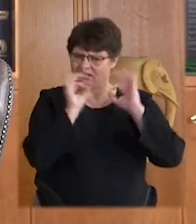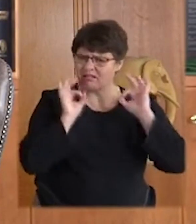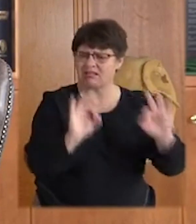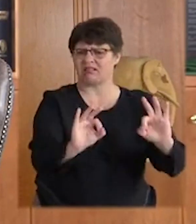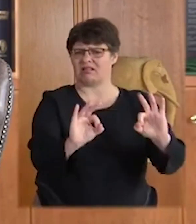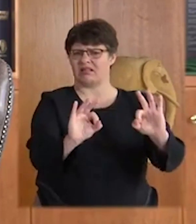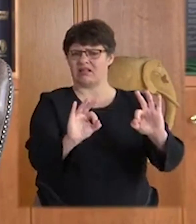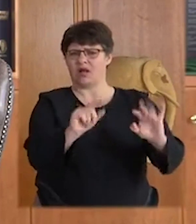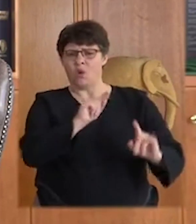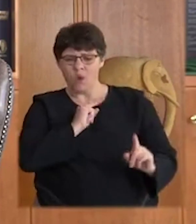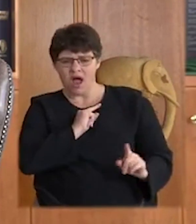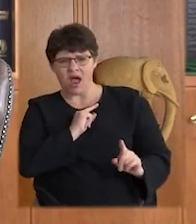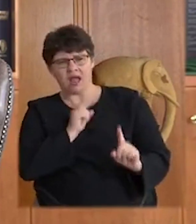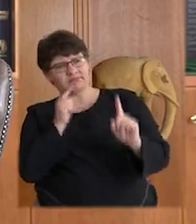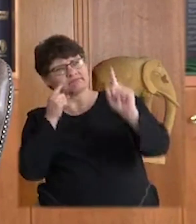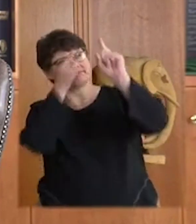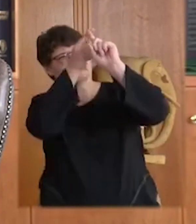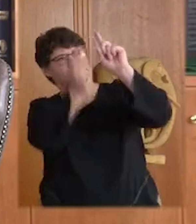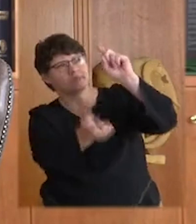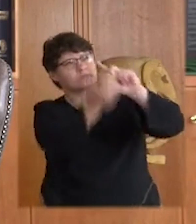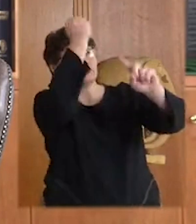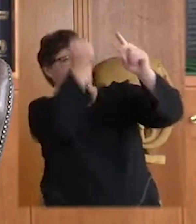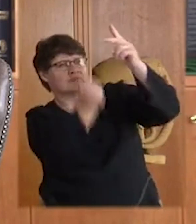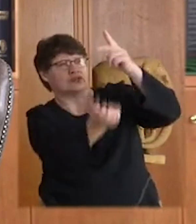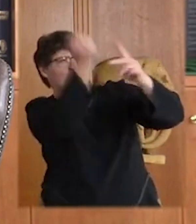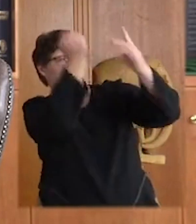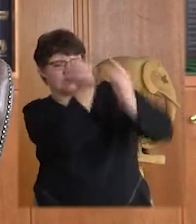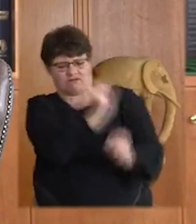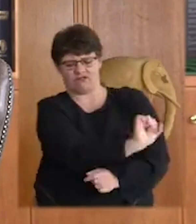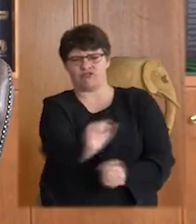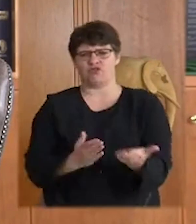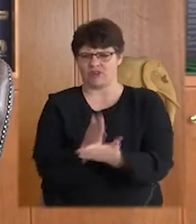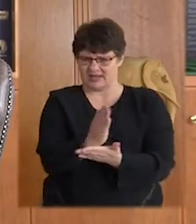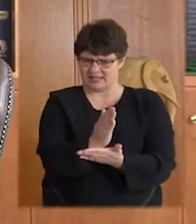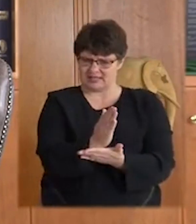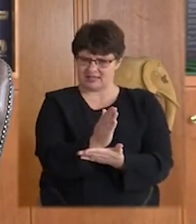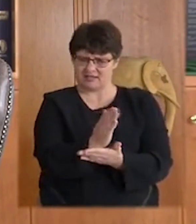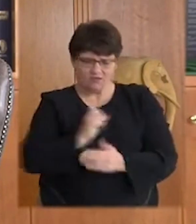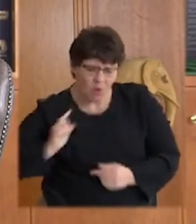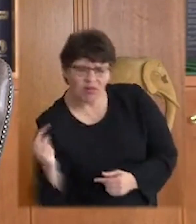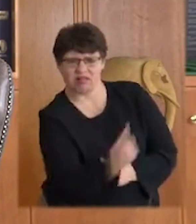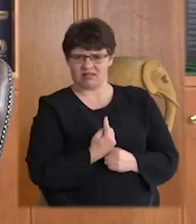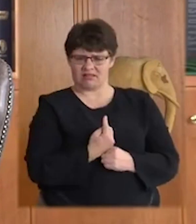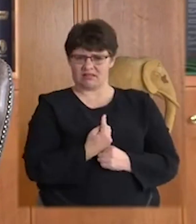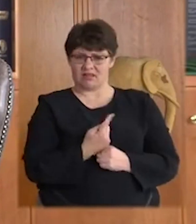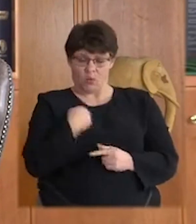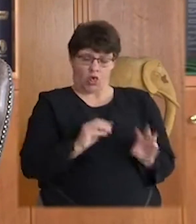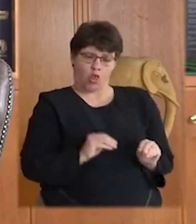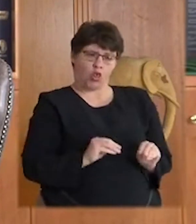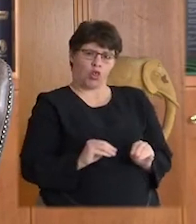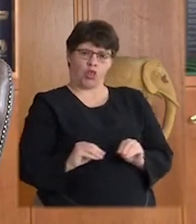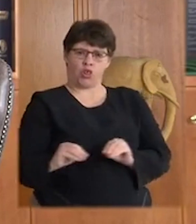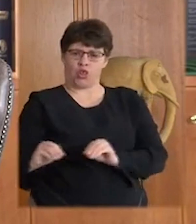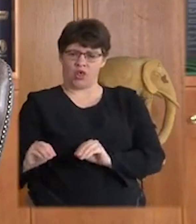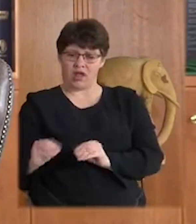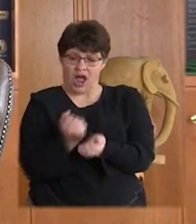realized for the people of our country. For as long as this is delayed, freedom